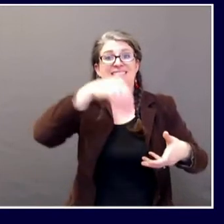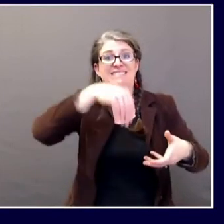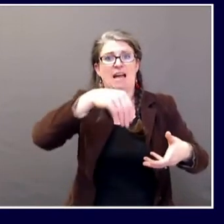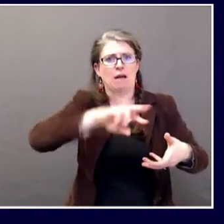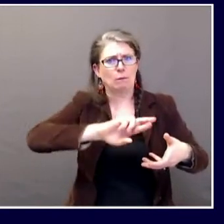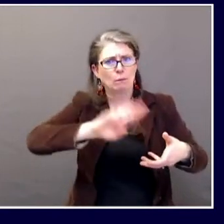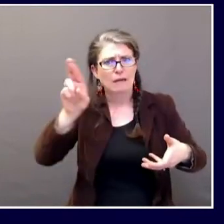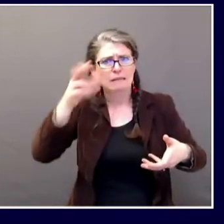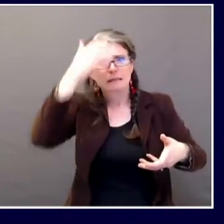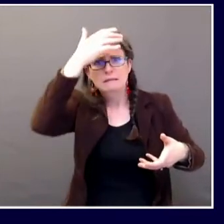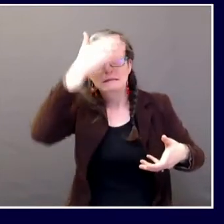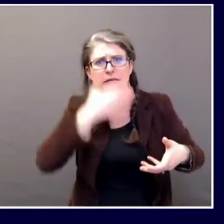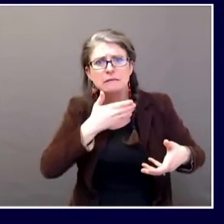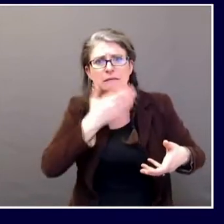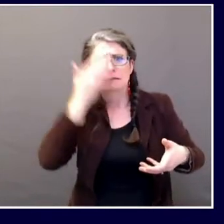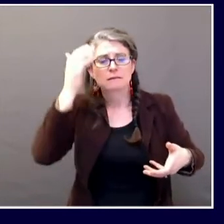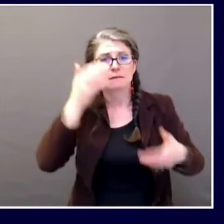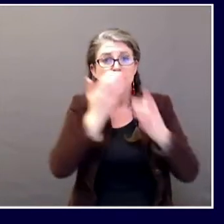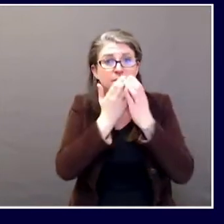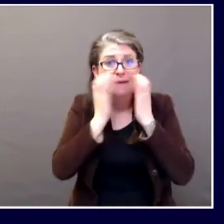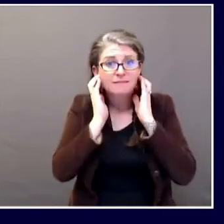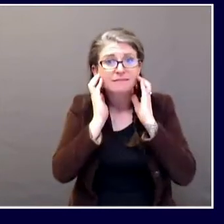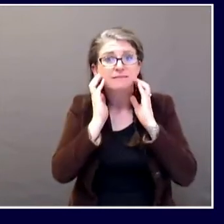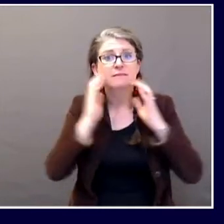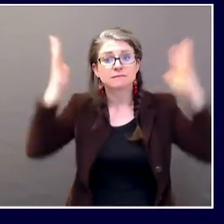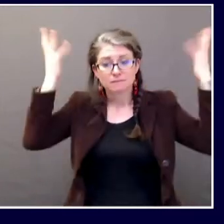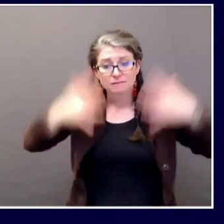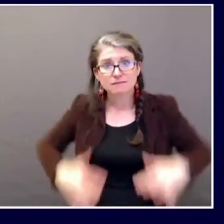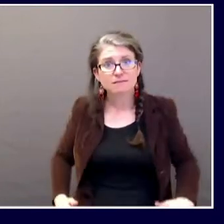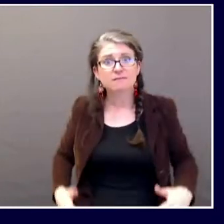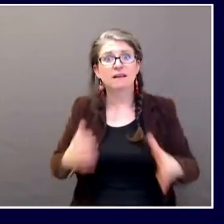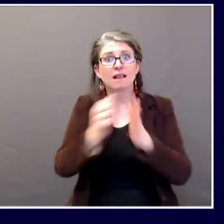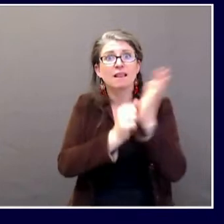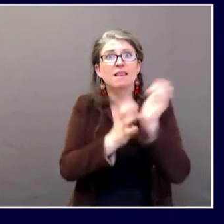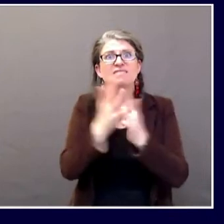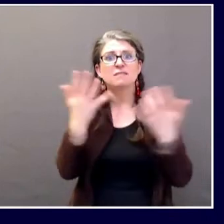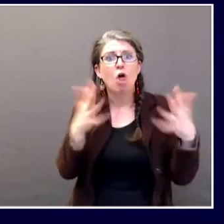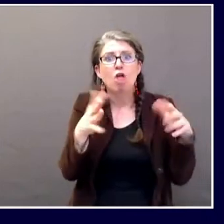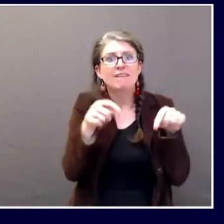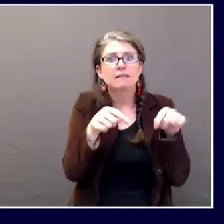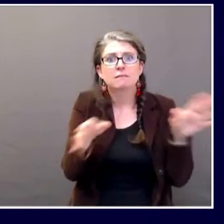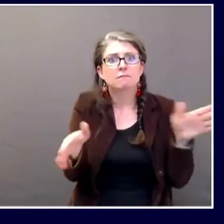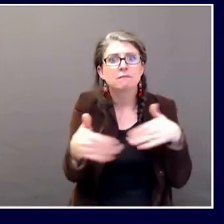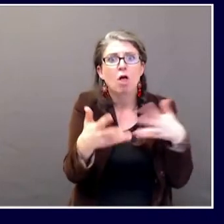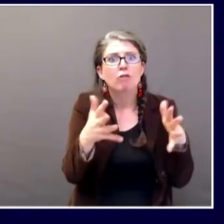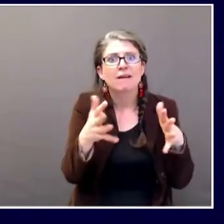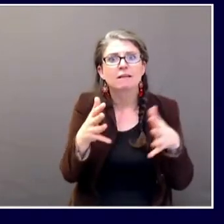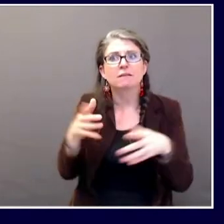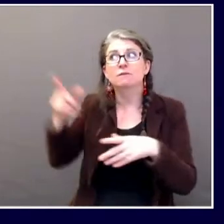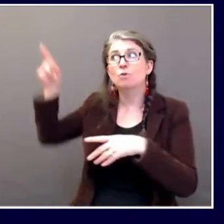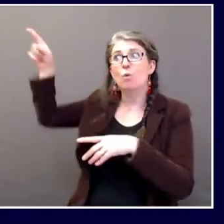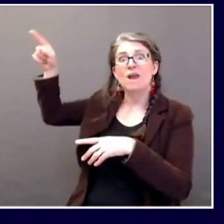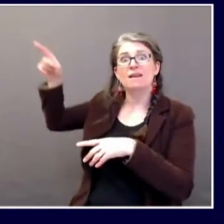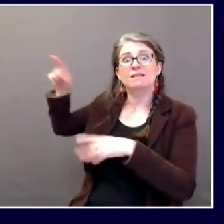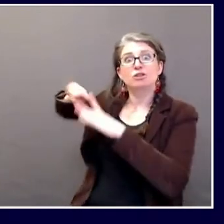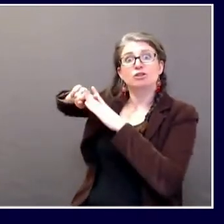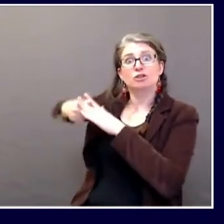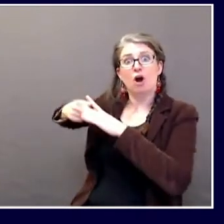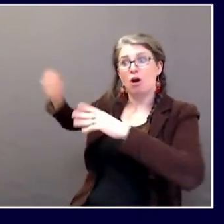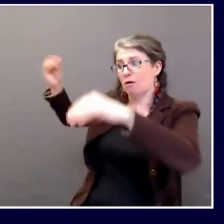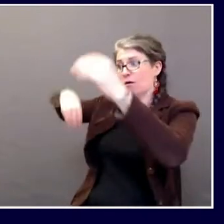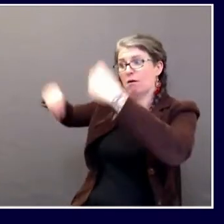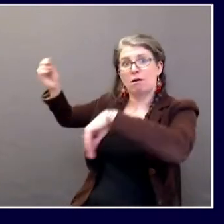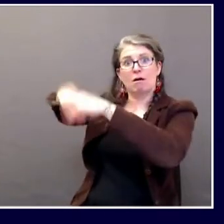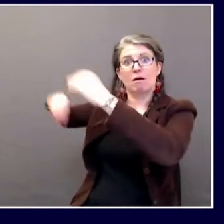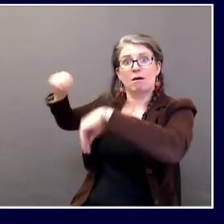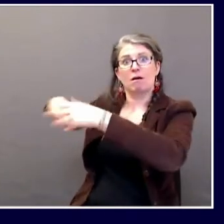so forth. Though that PPE is already included as part of the ancillary kits. So no, I'm not worried about that in